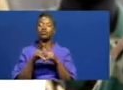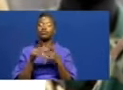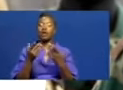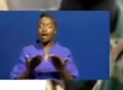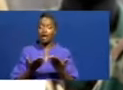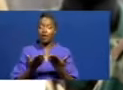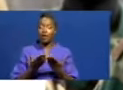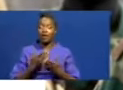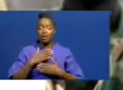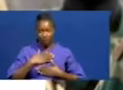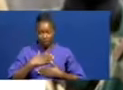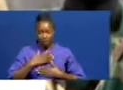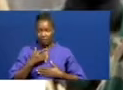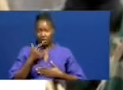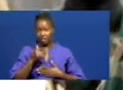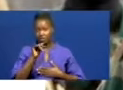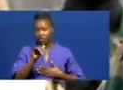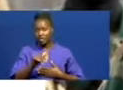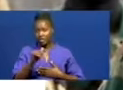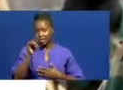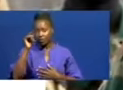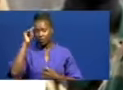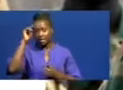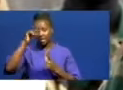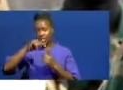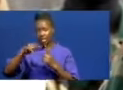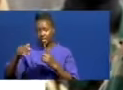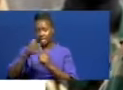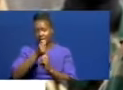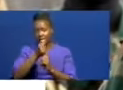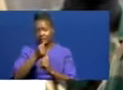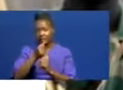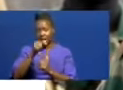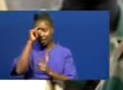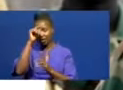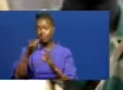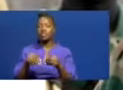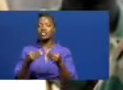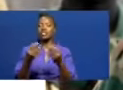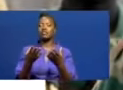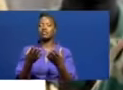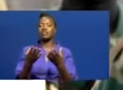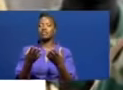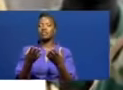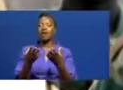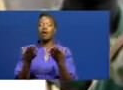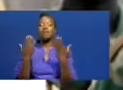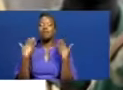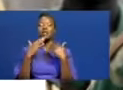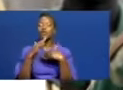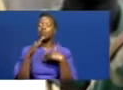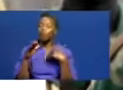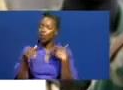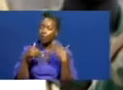amesema, ili tuweze kufikisha hiyo target yenye tumepewa na serikali, kwa Wameru wote